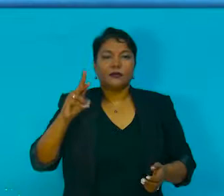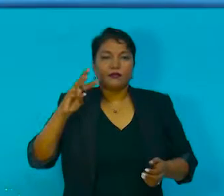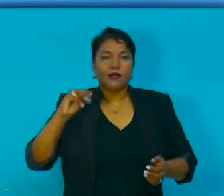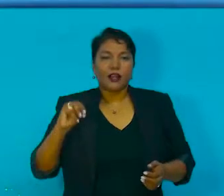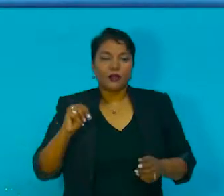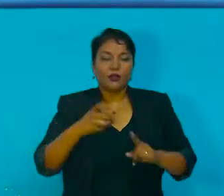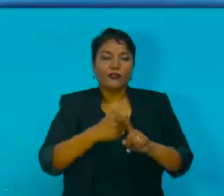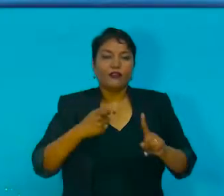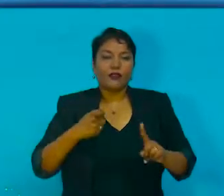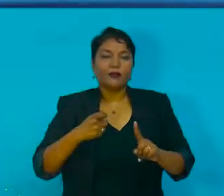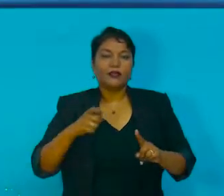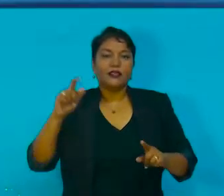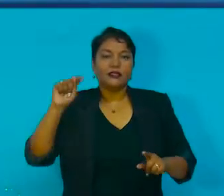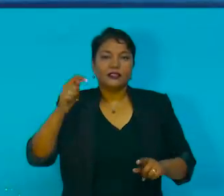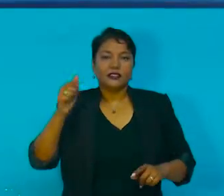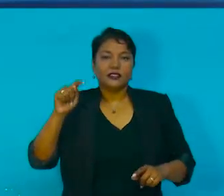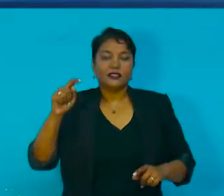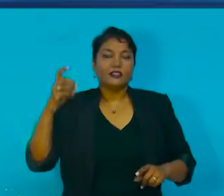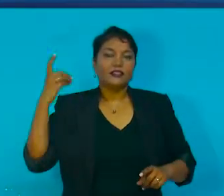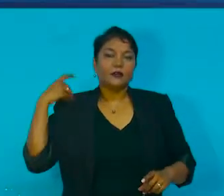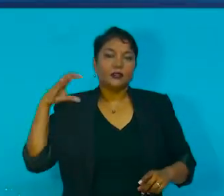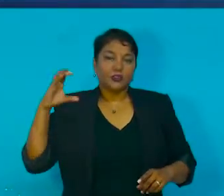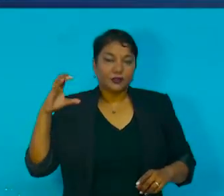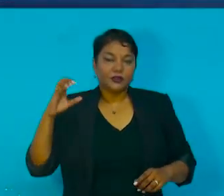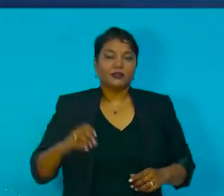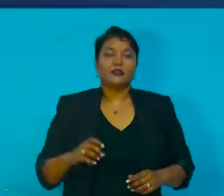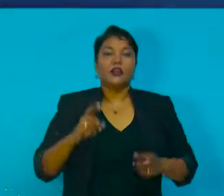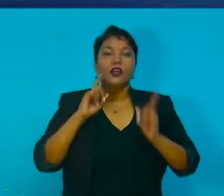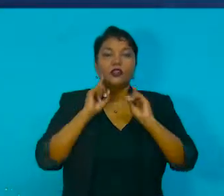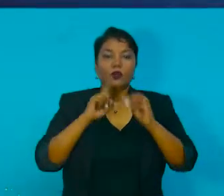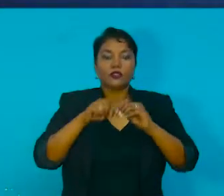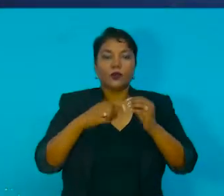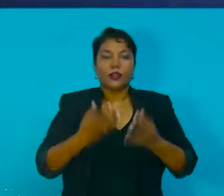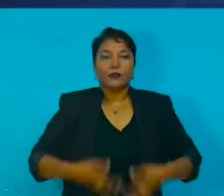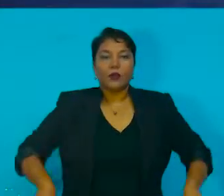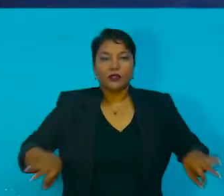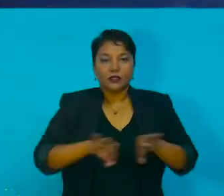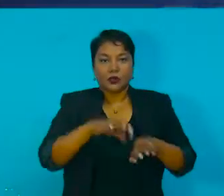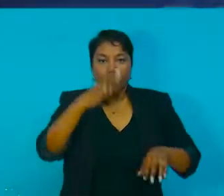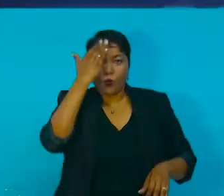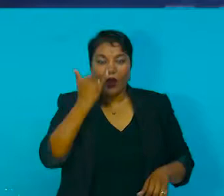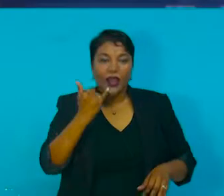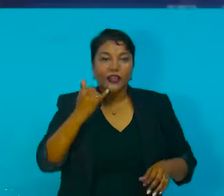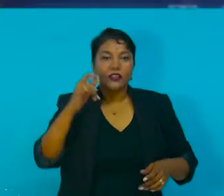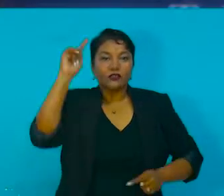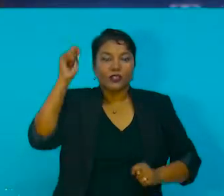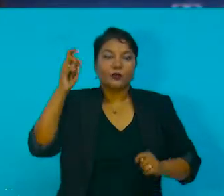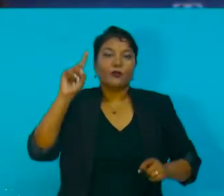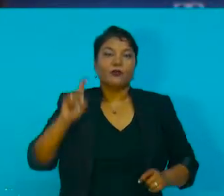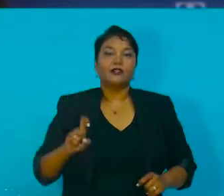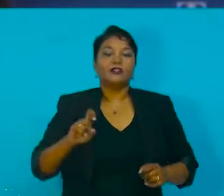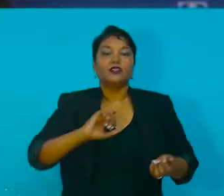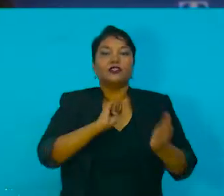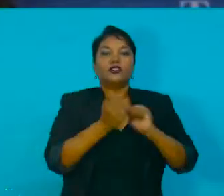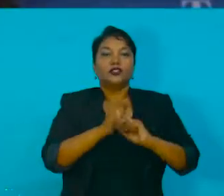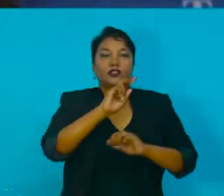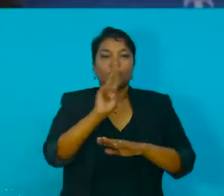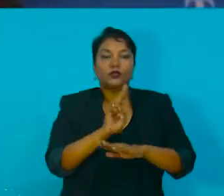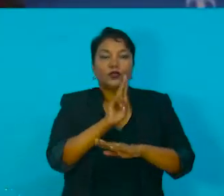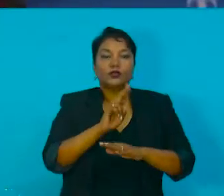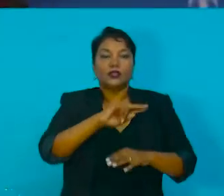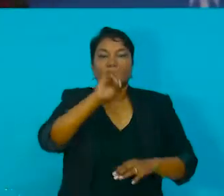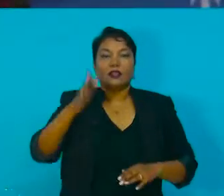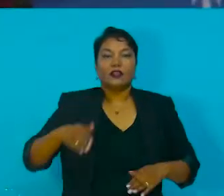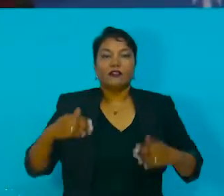opening remarks and emphasized the importance of discussing renewable energy and energy efficiency as it relates to Trinidad